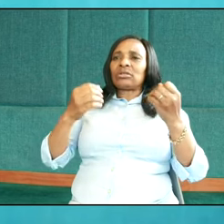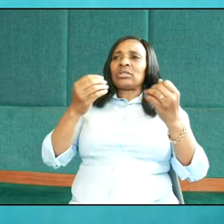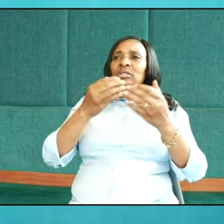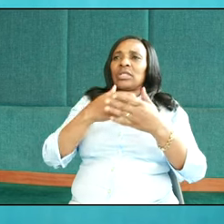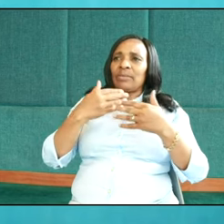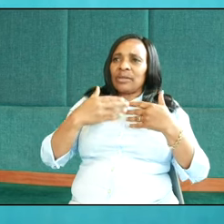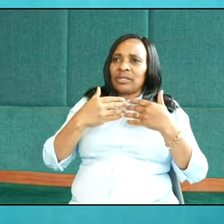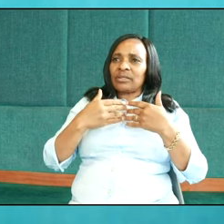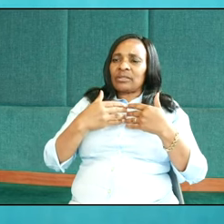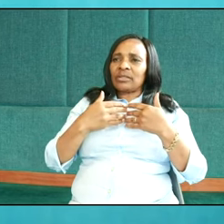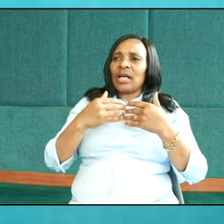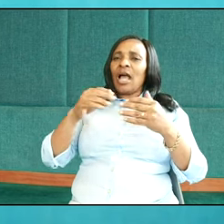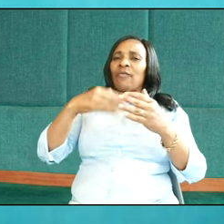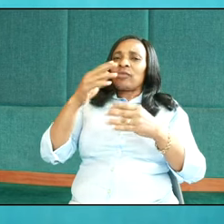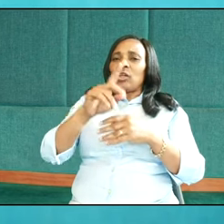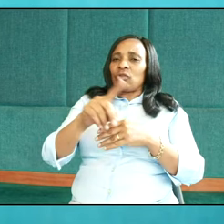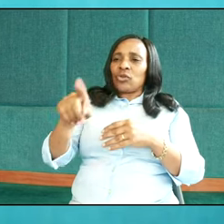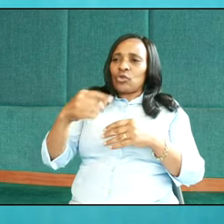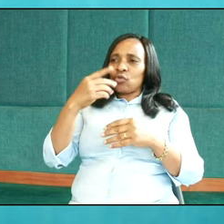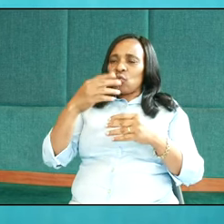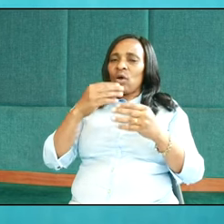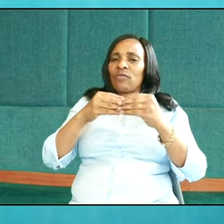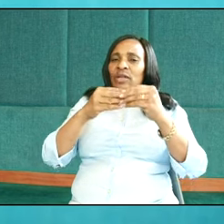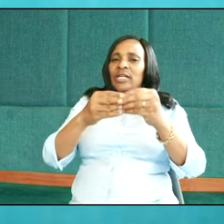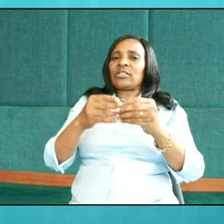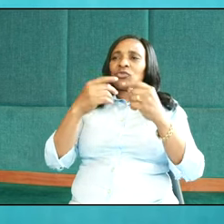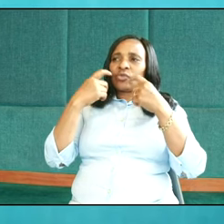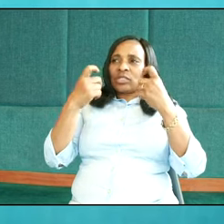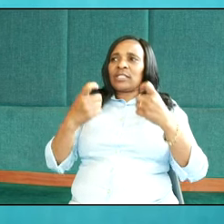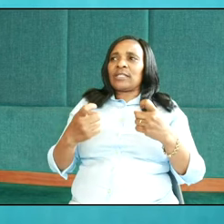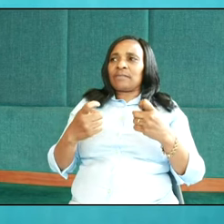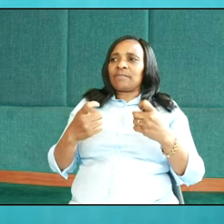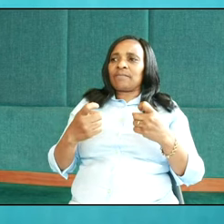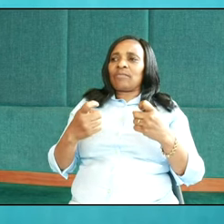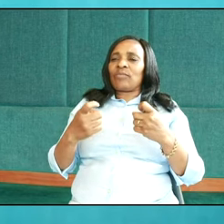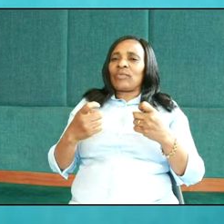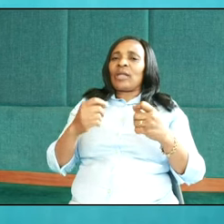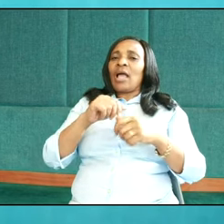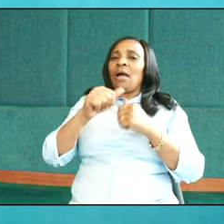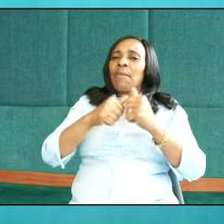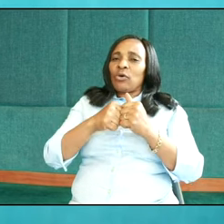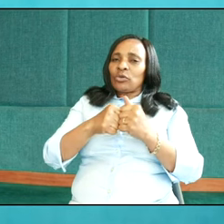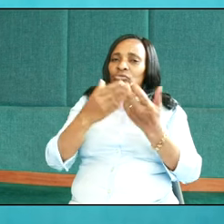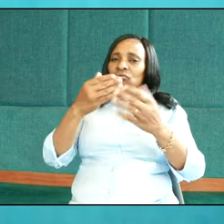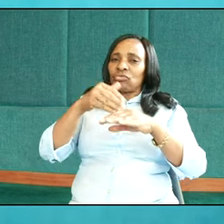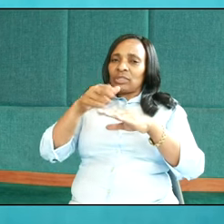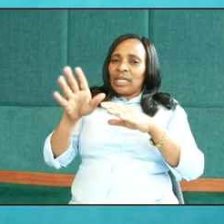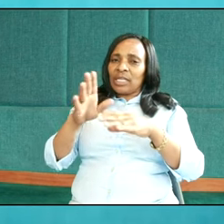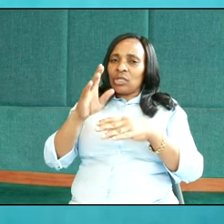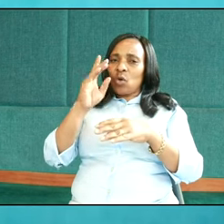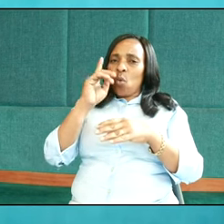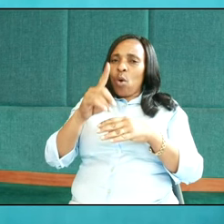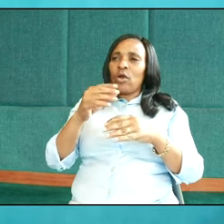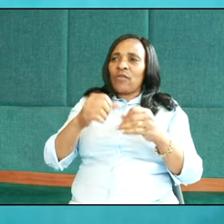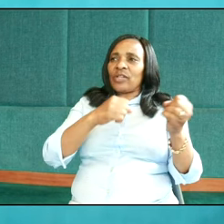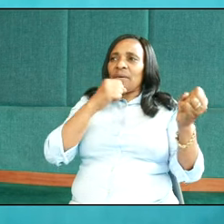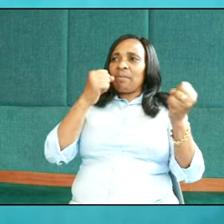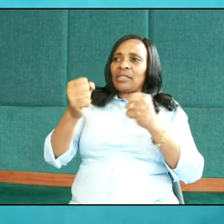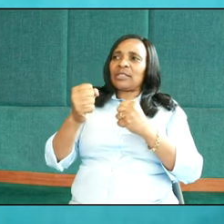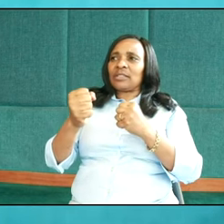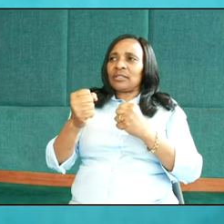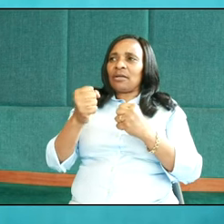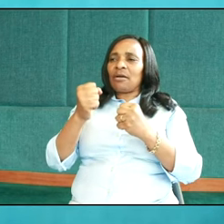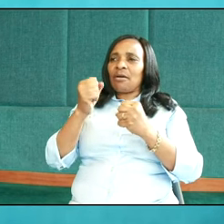yearned after those who had been led into sin. And he was about to send them one of the mightiest of